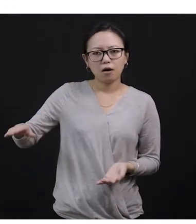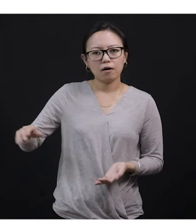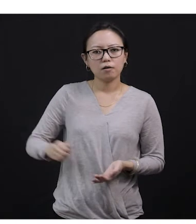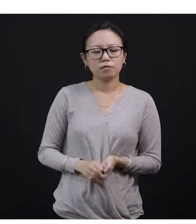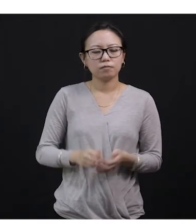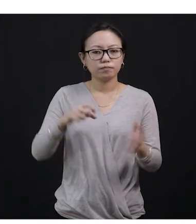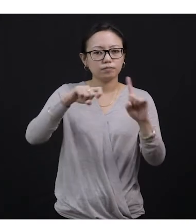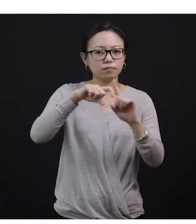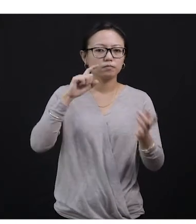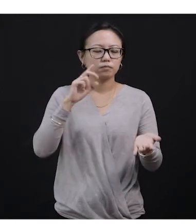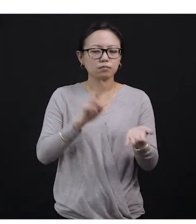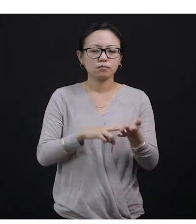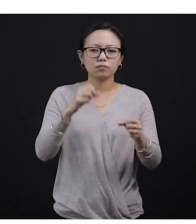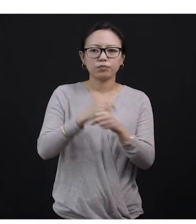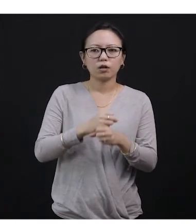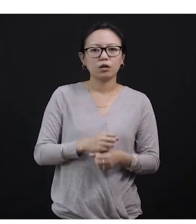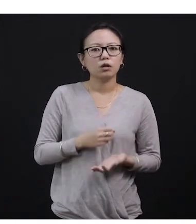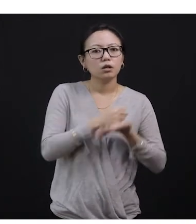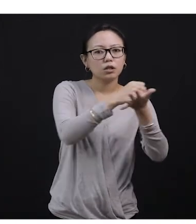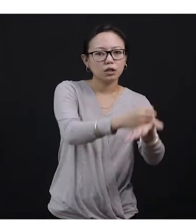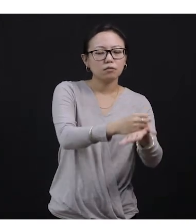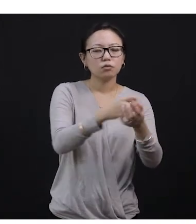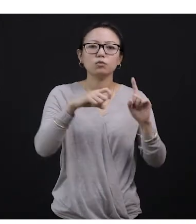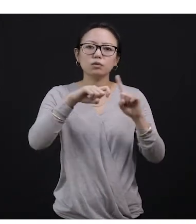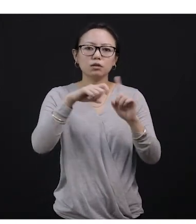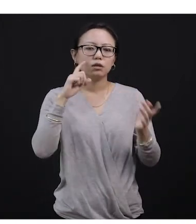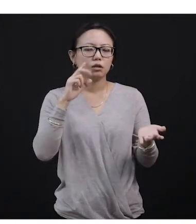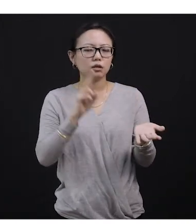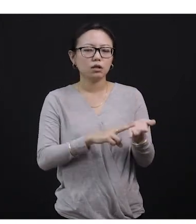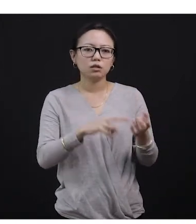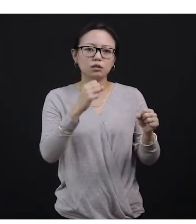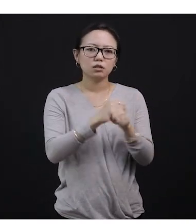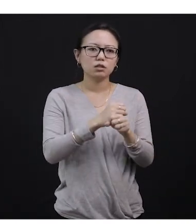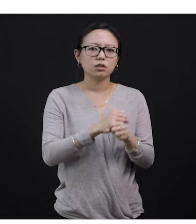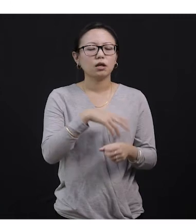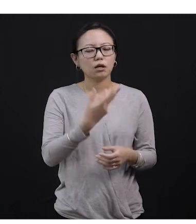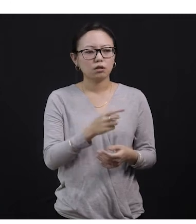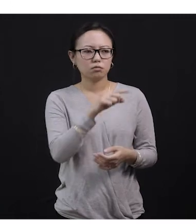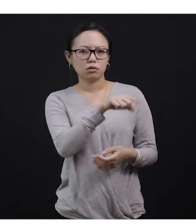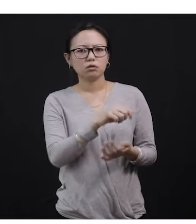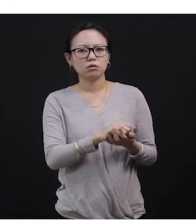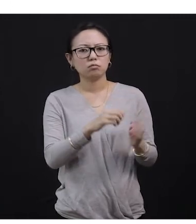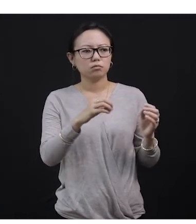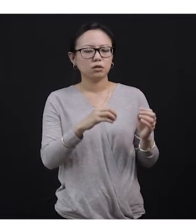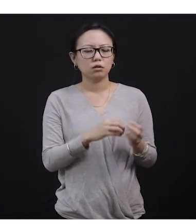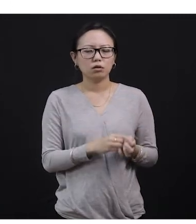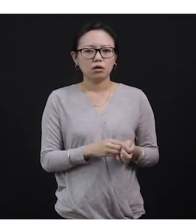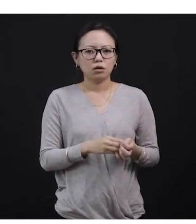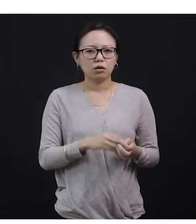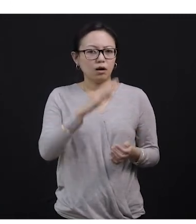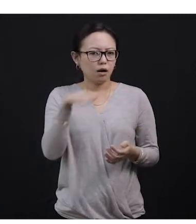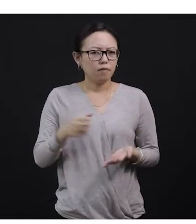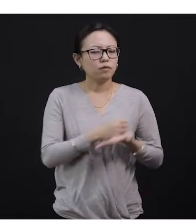take this bhaga and use it as a salary for the armies and soldiers. Now the king is looking